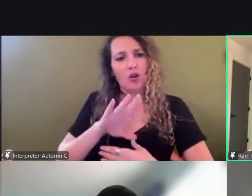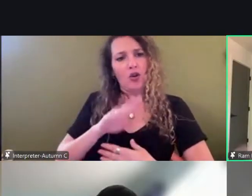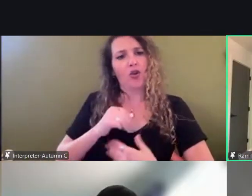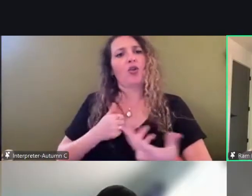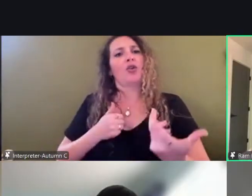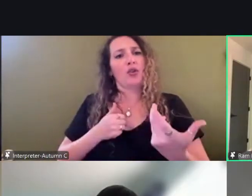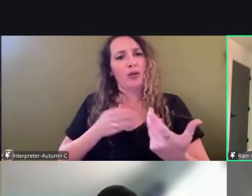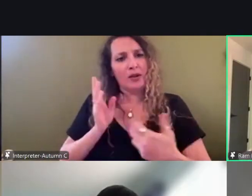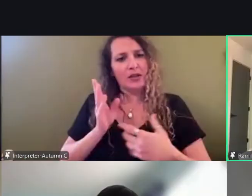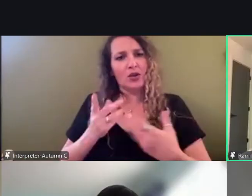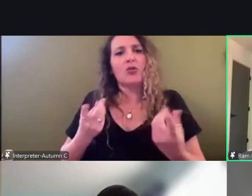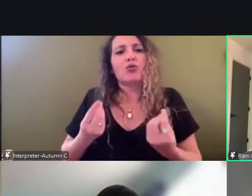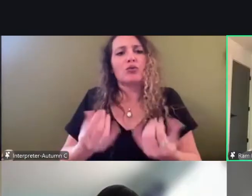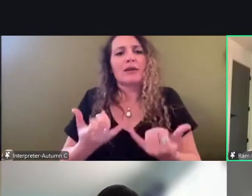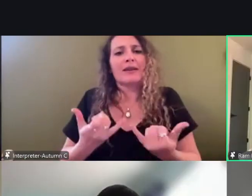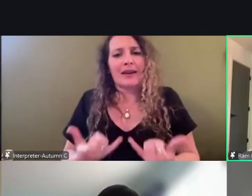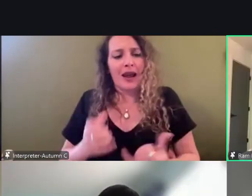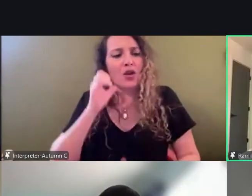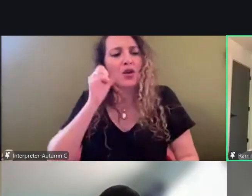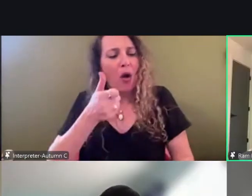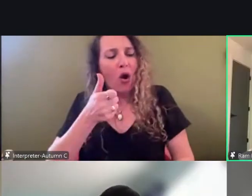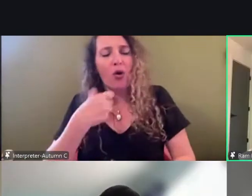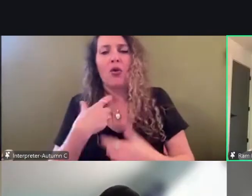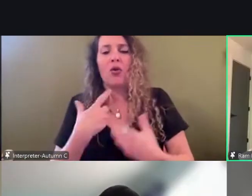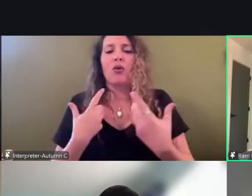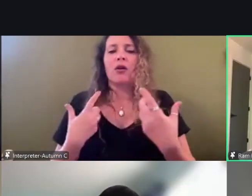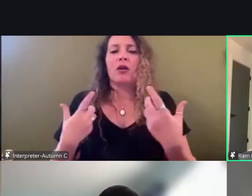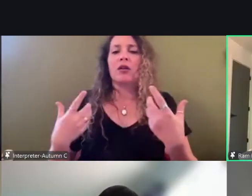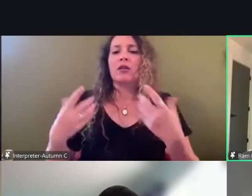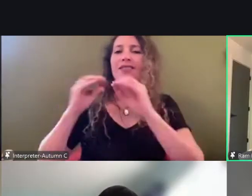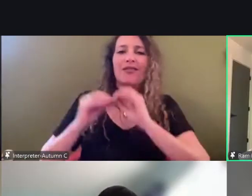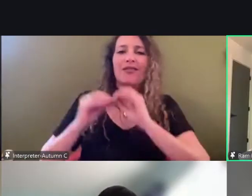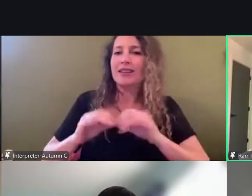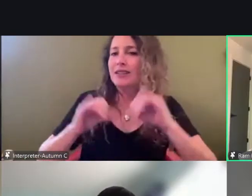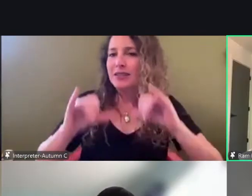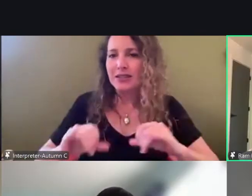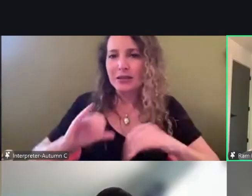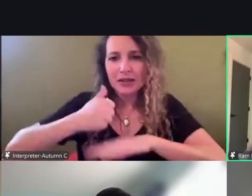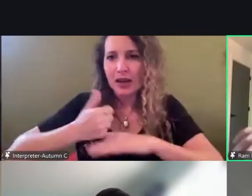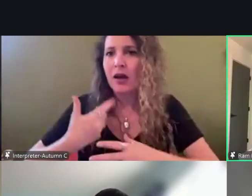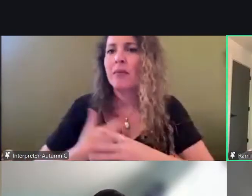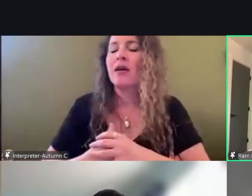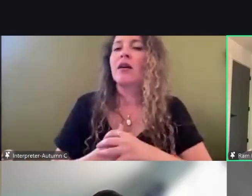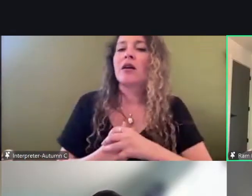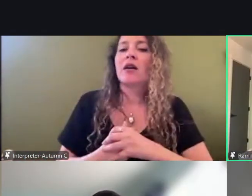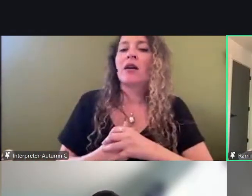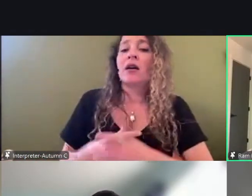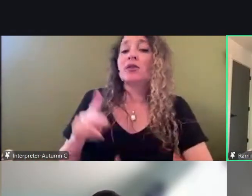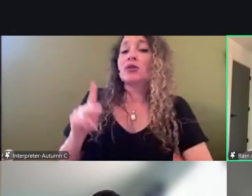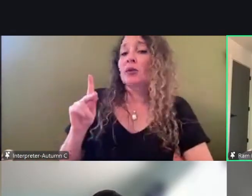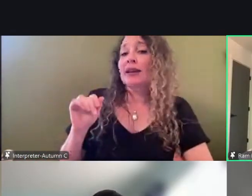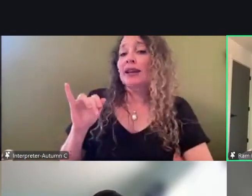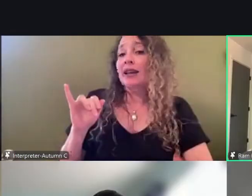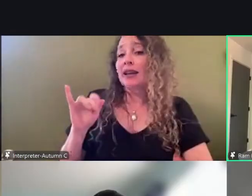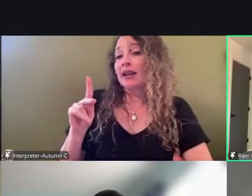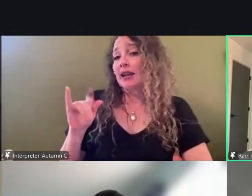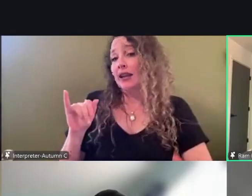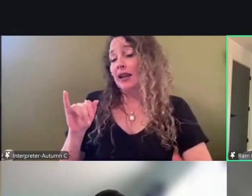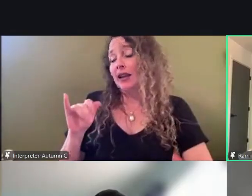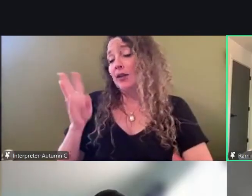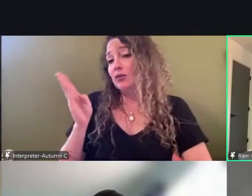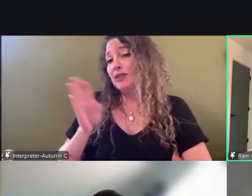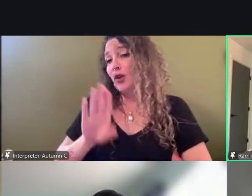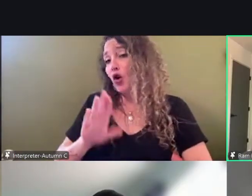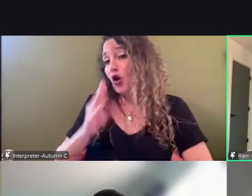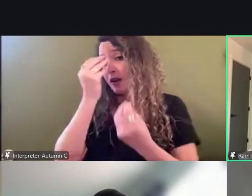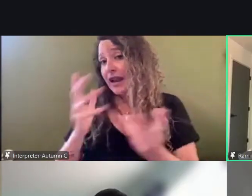tomorrow, today, to fix the system. And something, that's very clear as Kiki was presenting her data, was